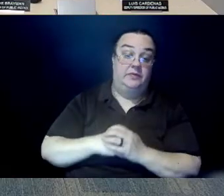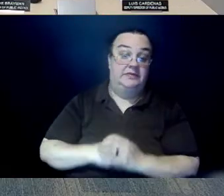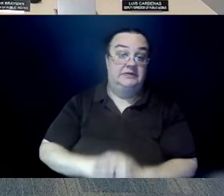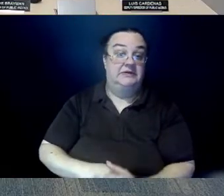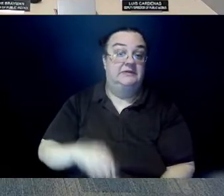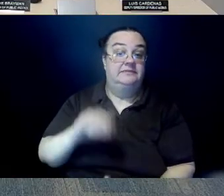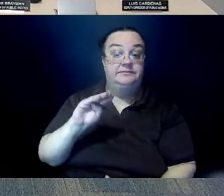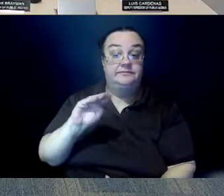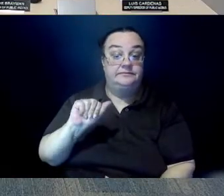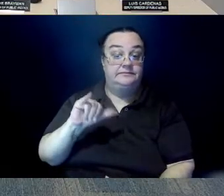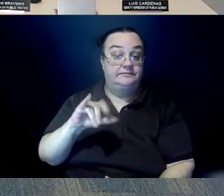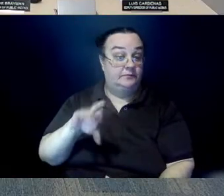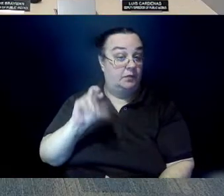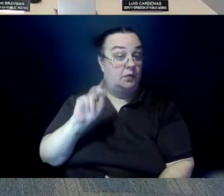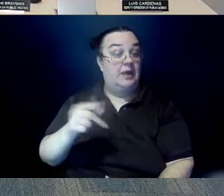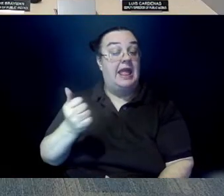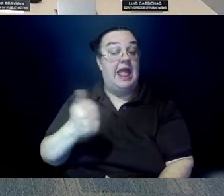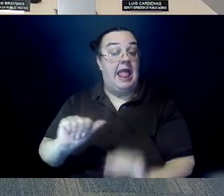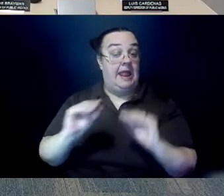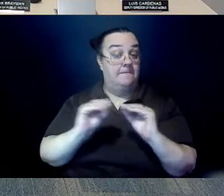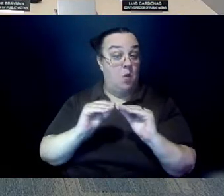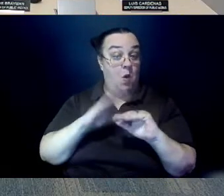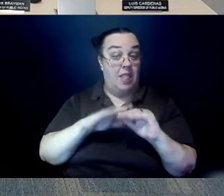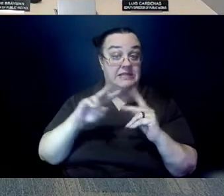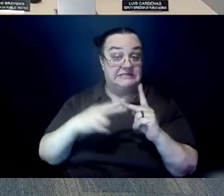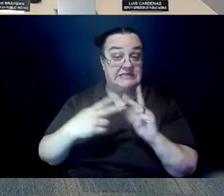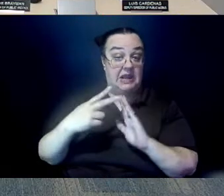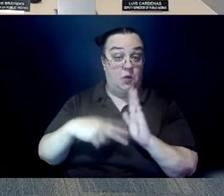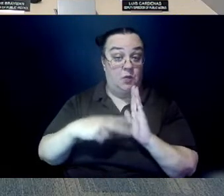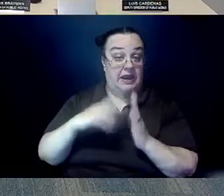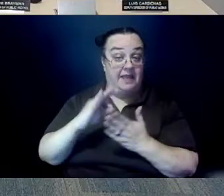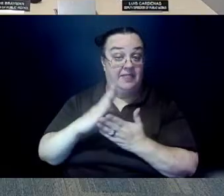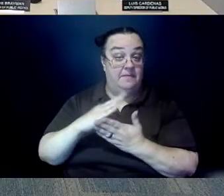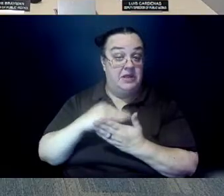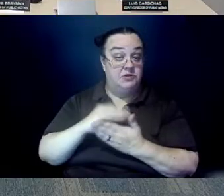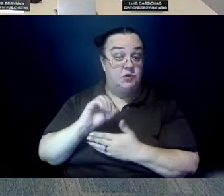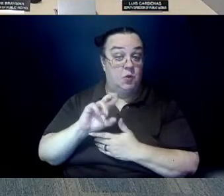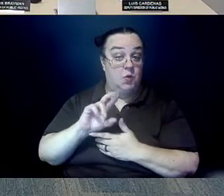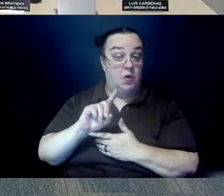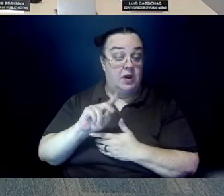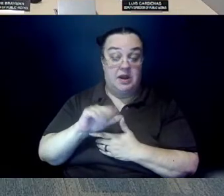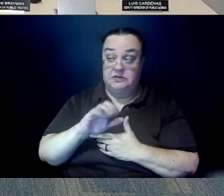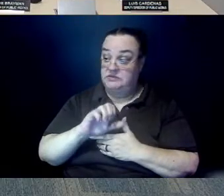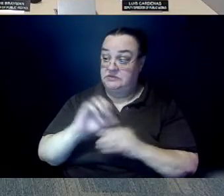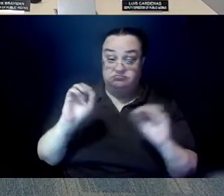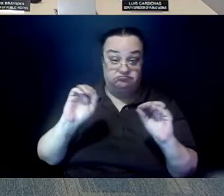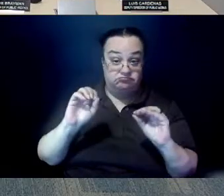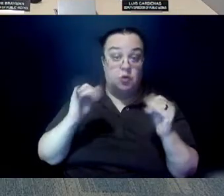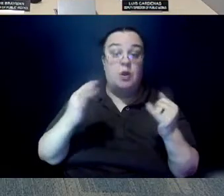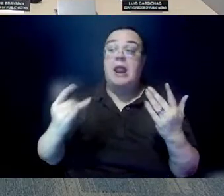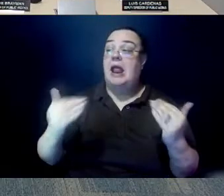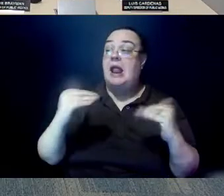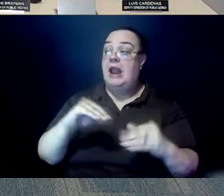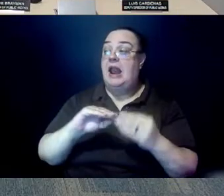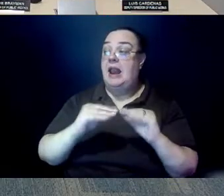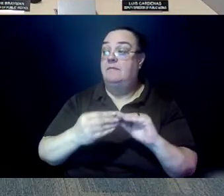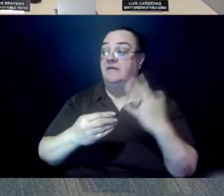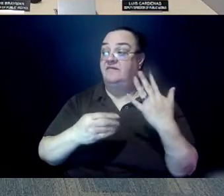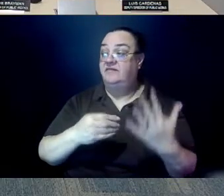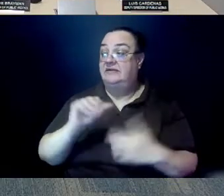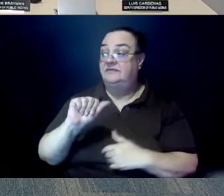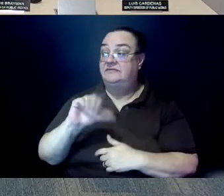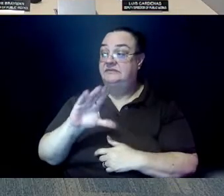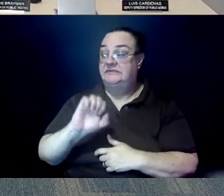All right, anything else on the second reading of the budget ordinance? Hearing none, let's go to item 5, the Ace